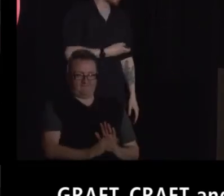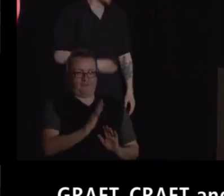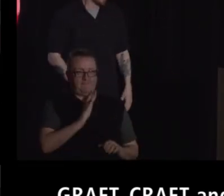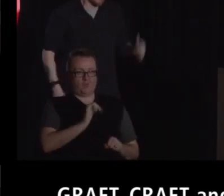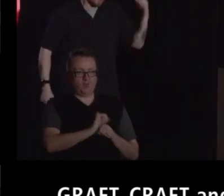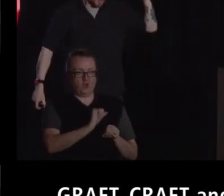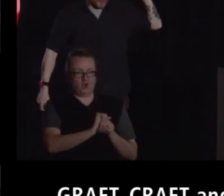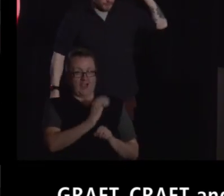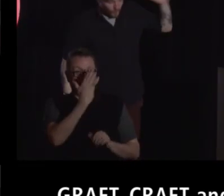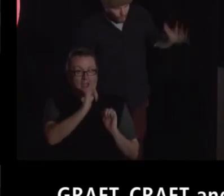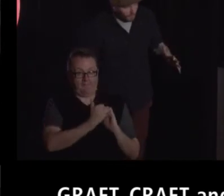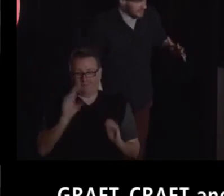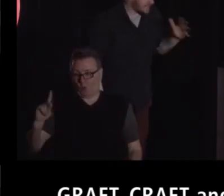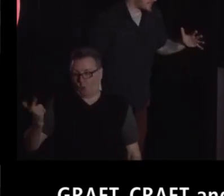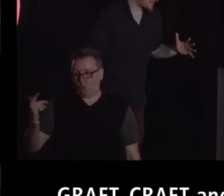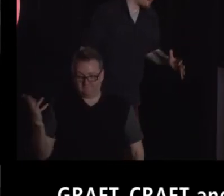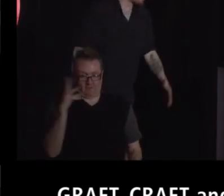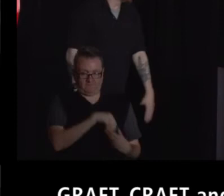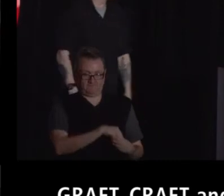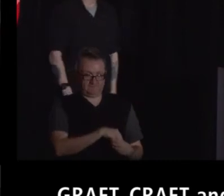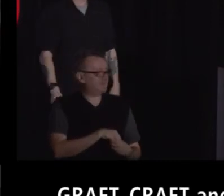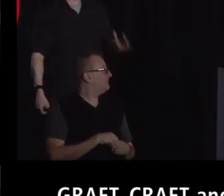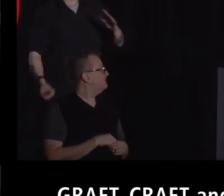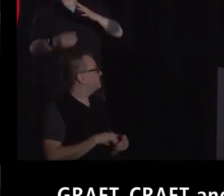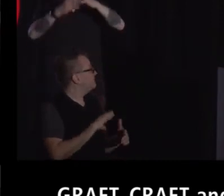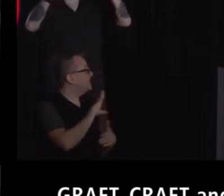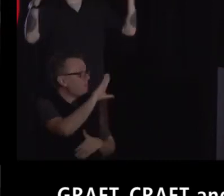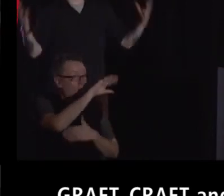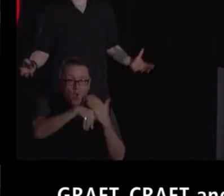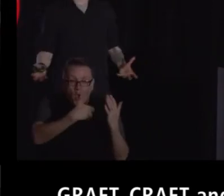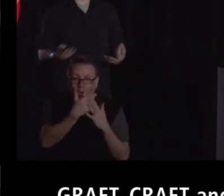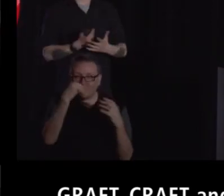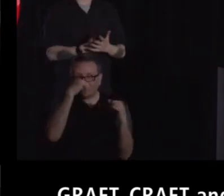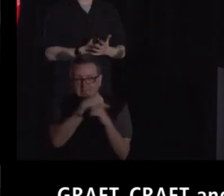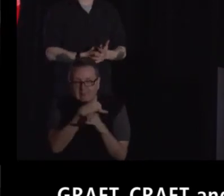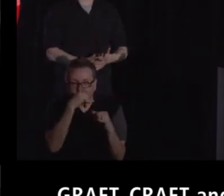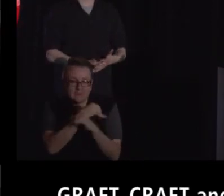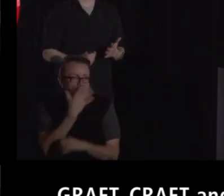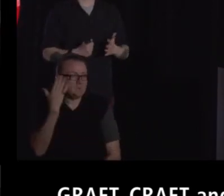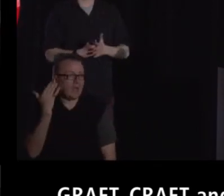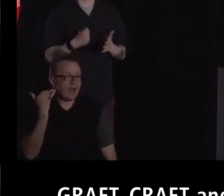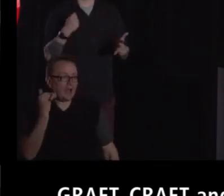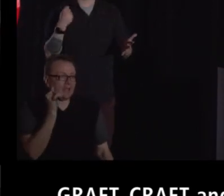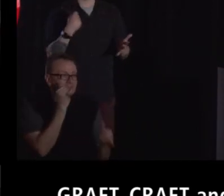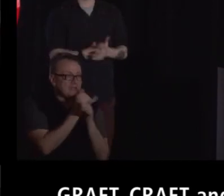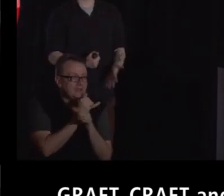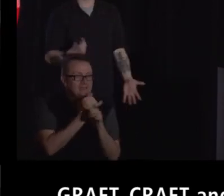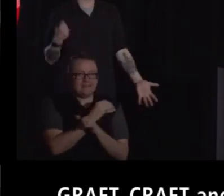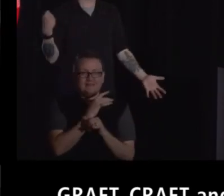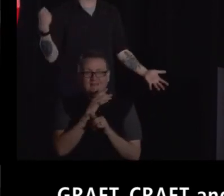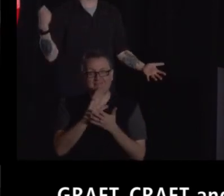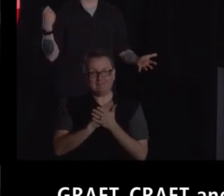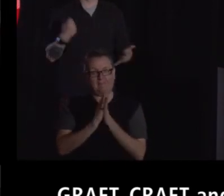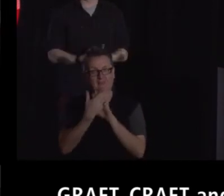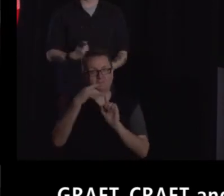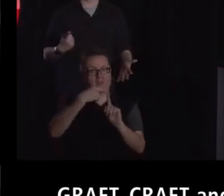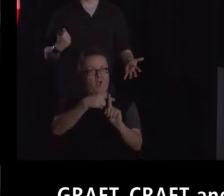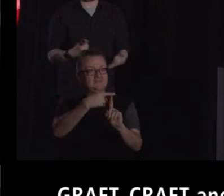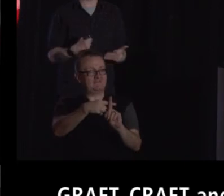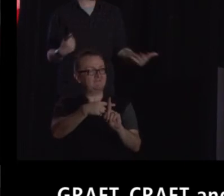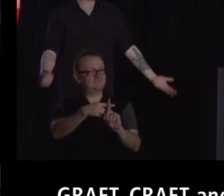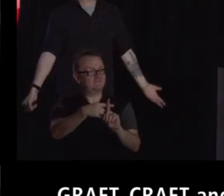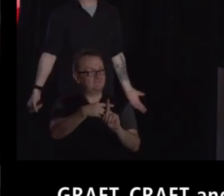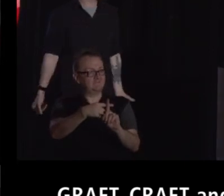your work. But all of this silly stuff, all of the silliness, is because I think it's about being positive and using that